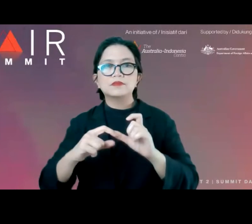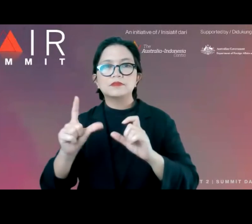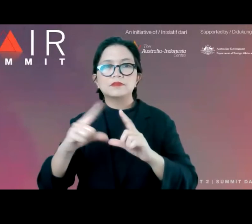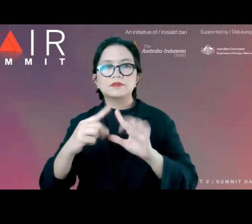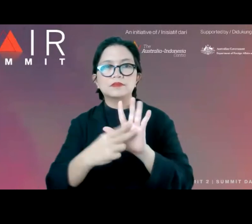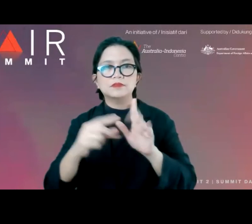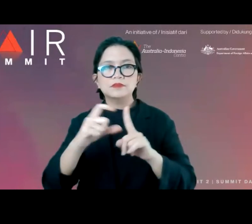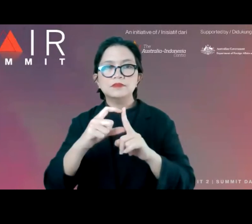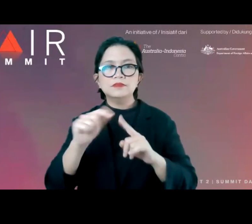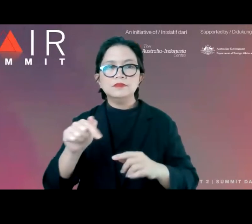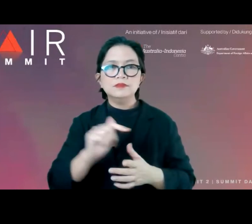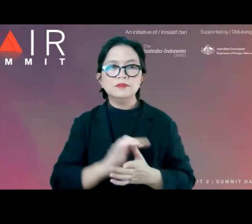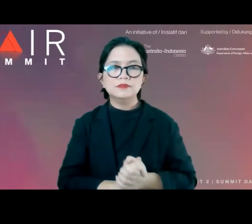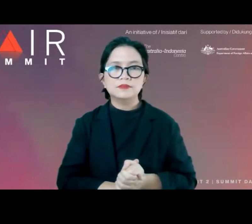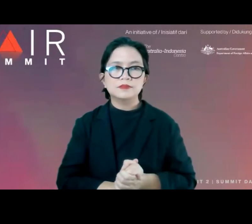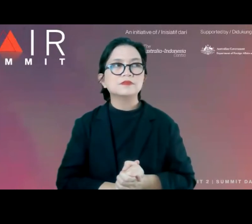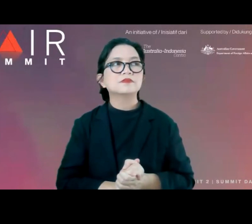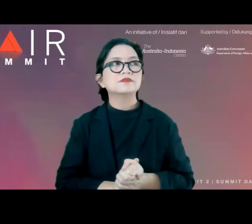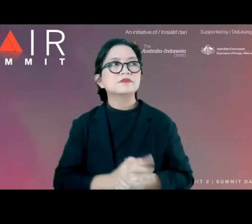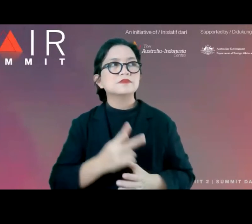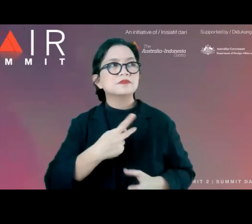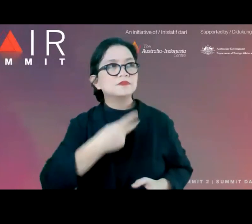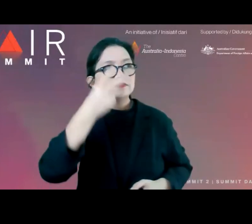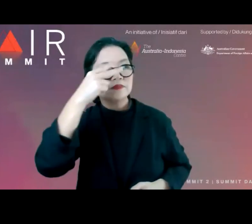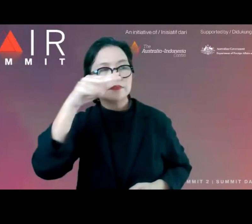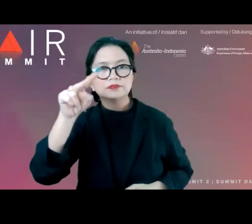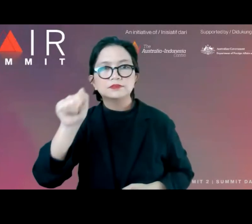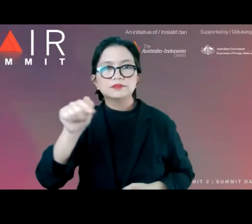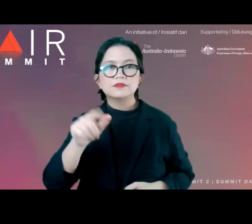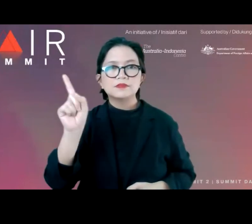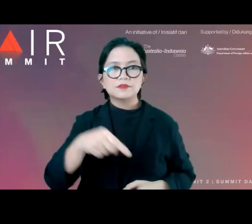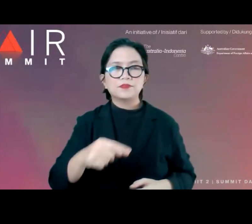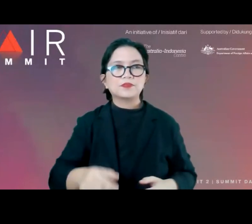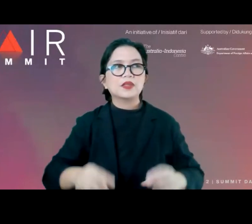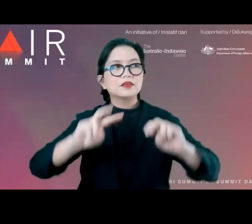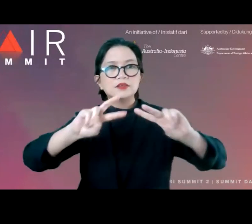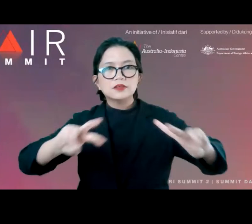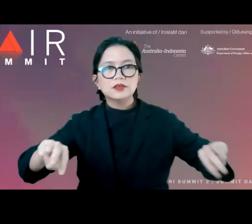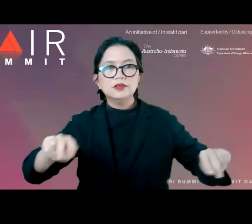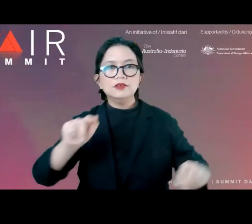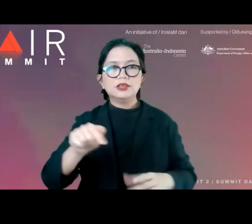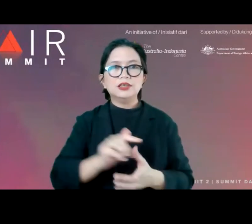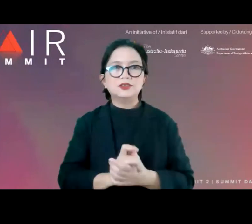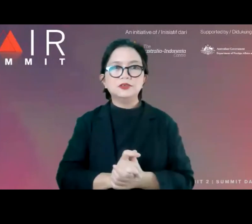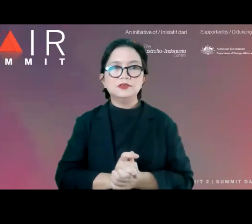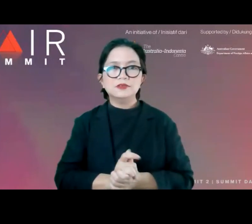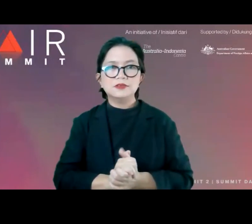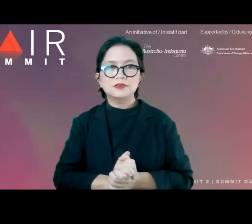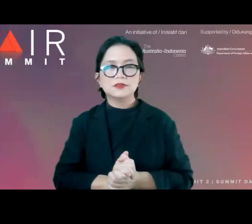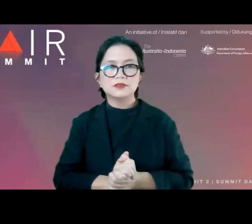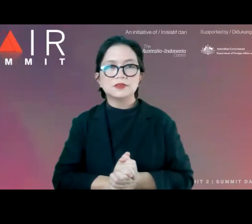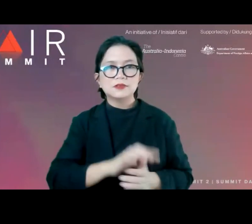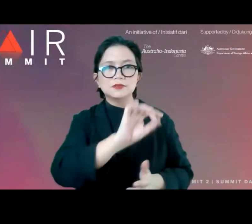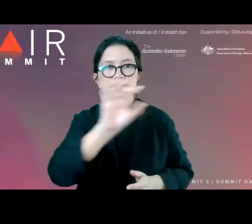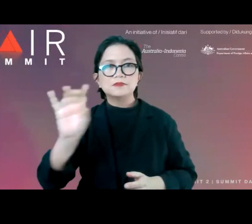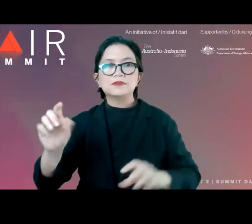As was seen in this study, there are multiple systems in operation that don't really communicate